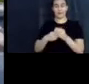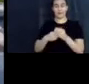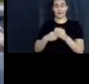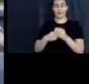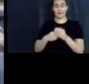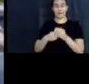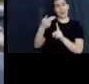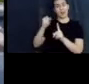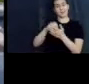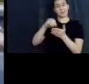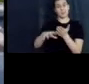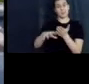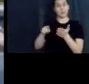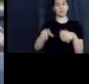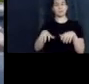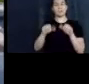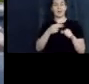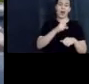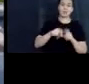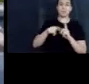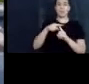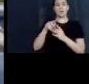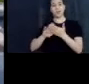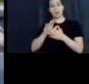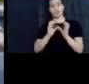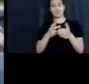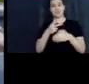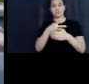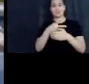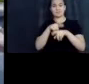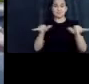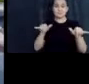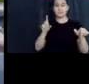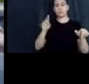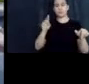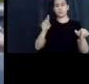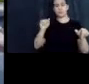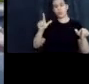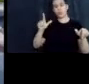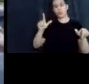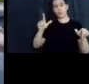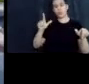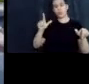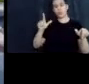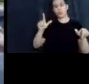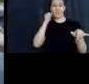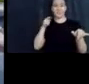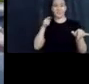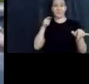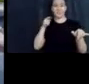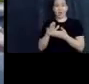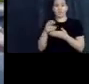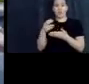credit classes, maybe you're in an early college high school, as long as you have 18 or more college credit hours